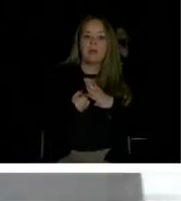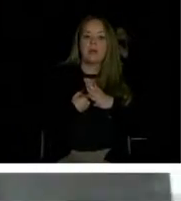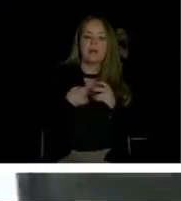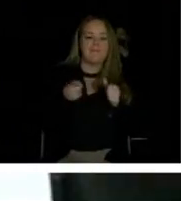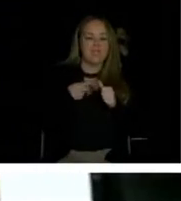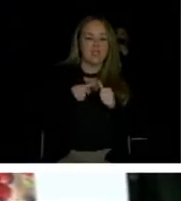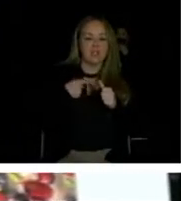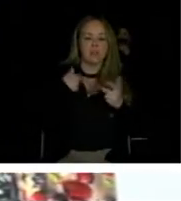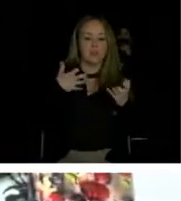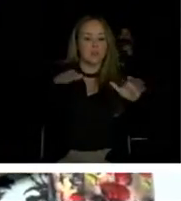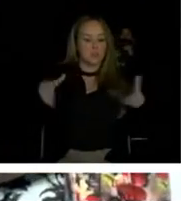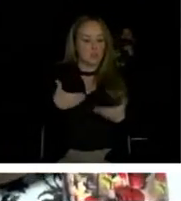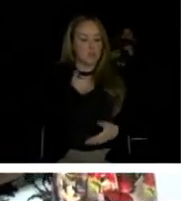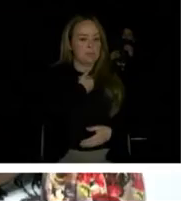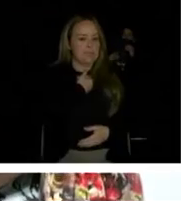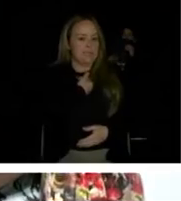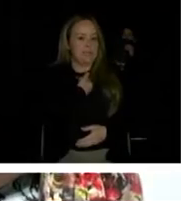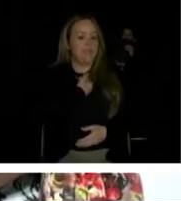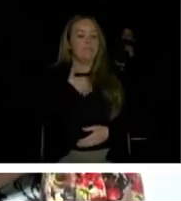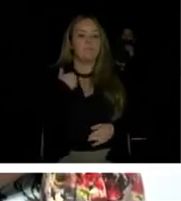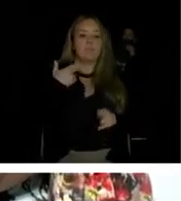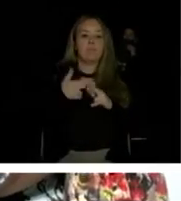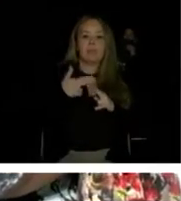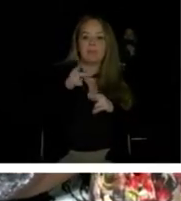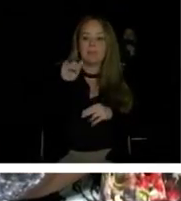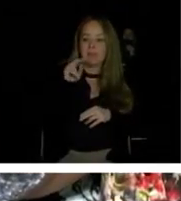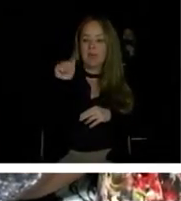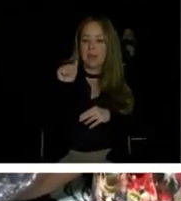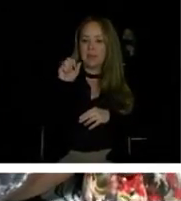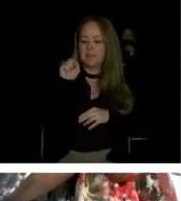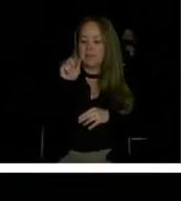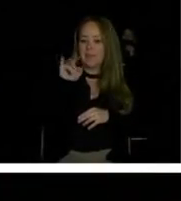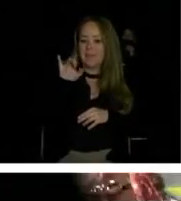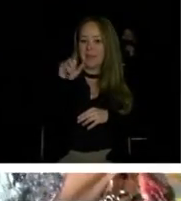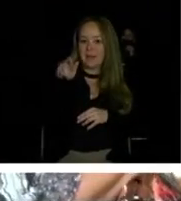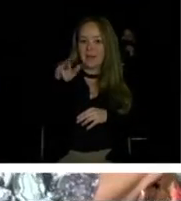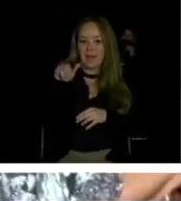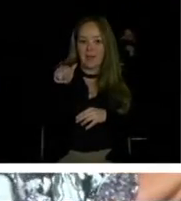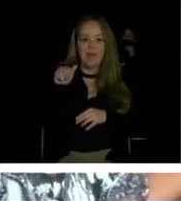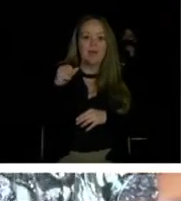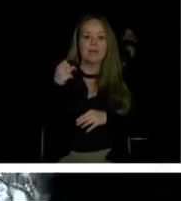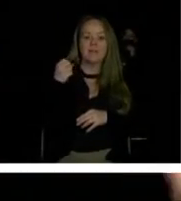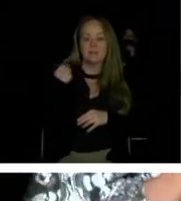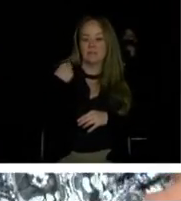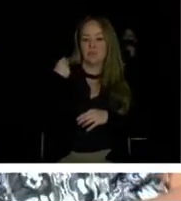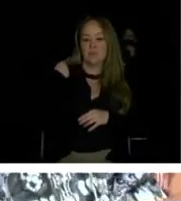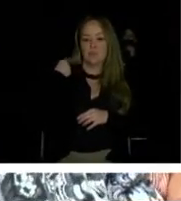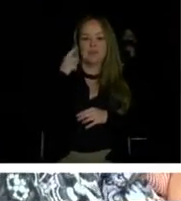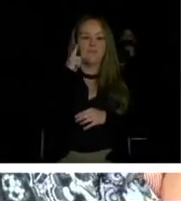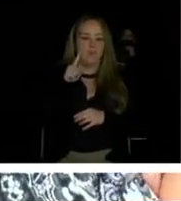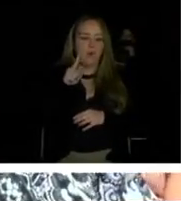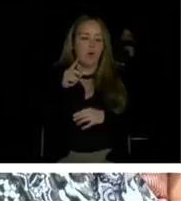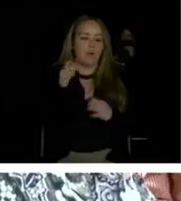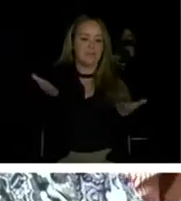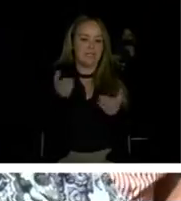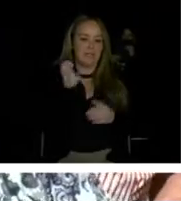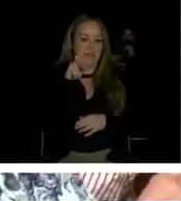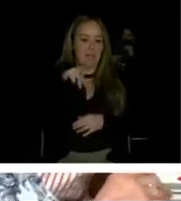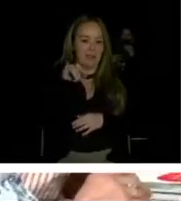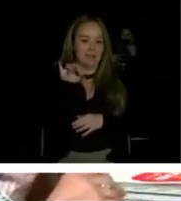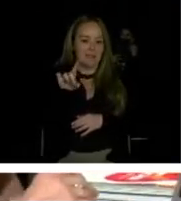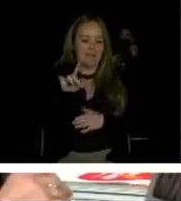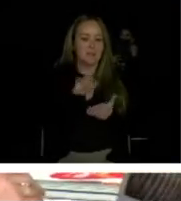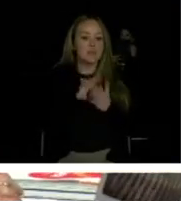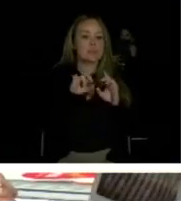First of all, let me introduce myself. My name is Diana Saavedra, and I'm the superintendent for the El Paso Independent School